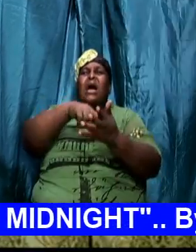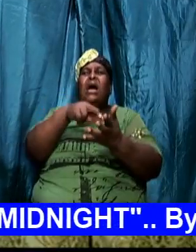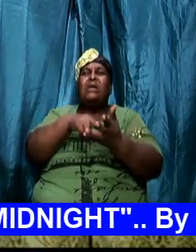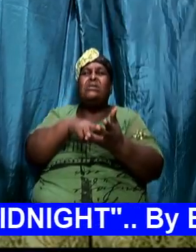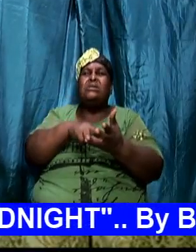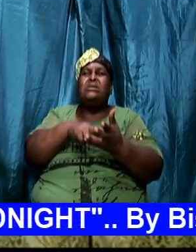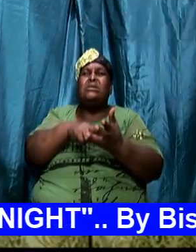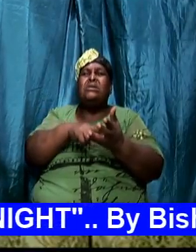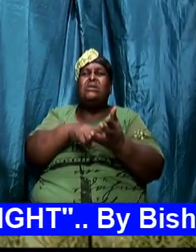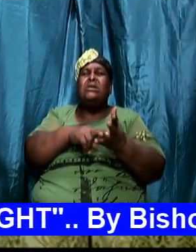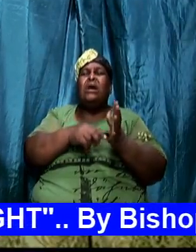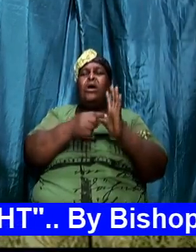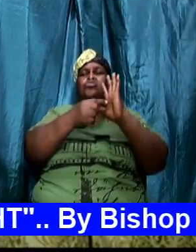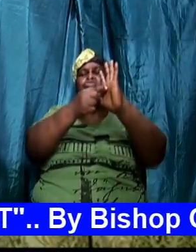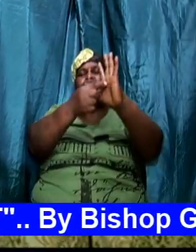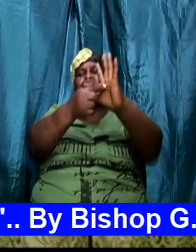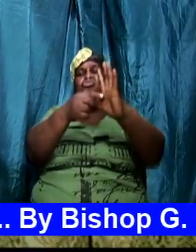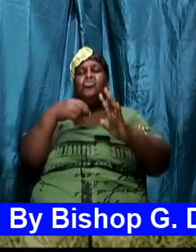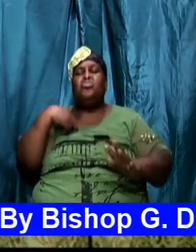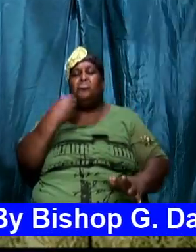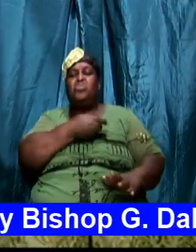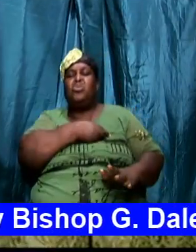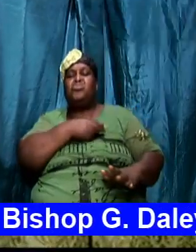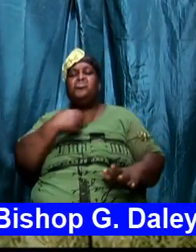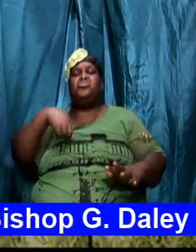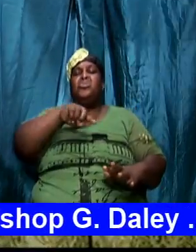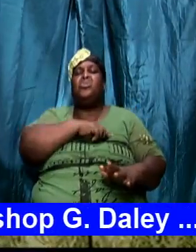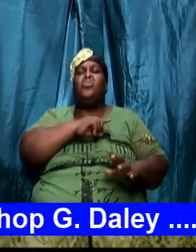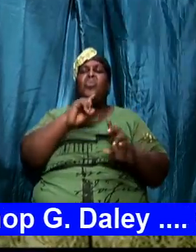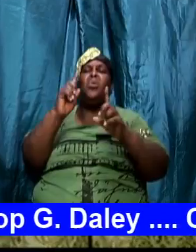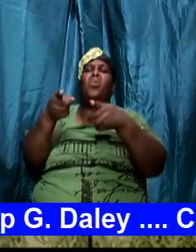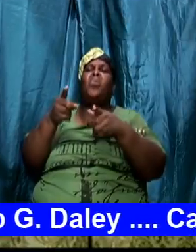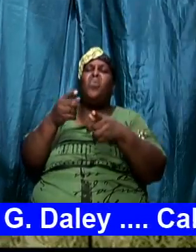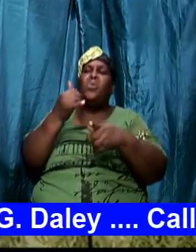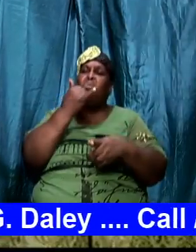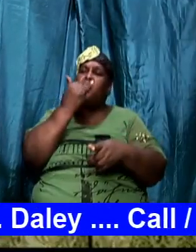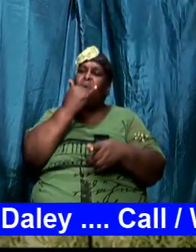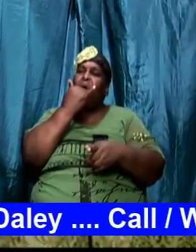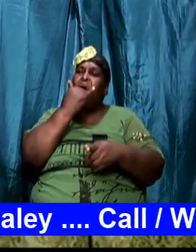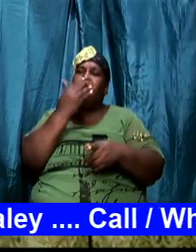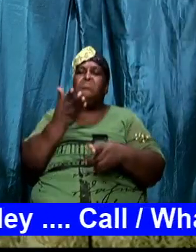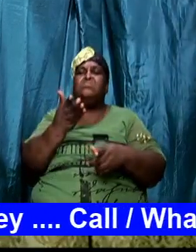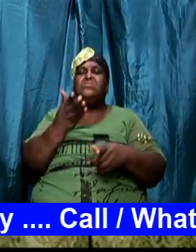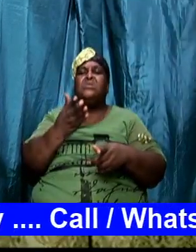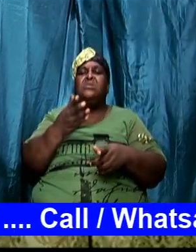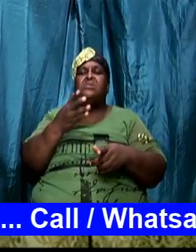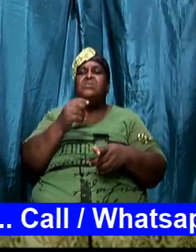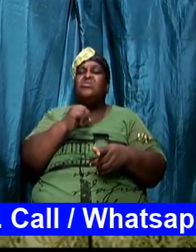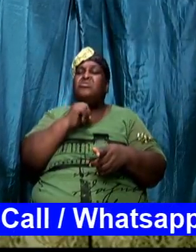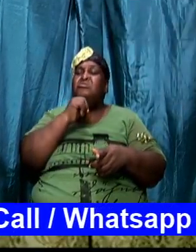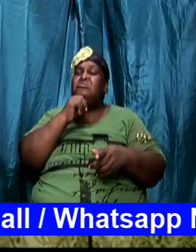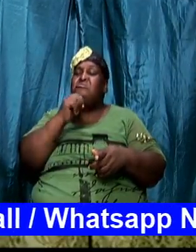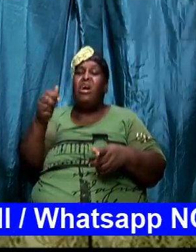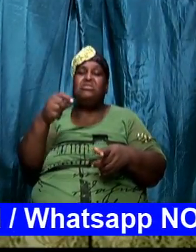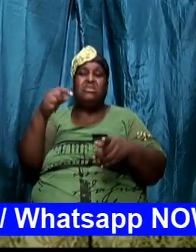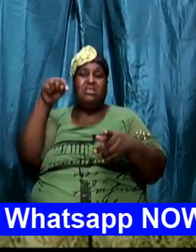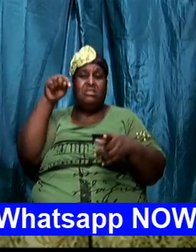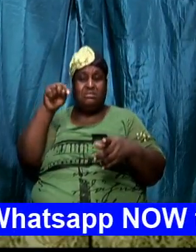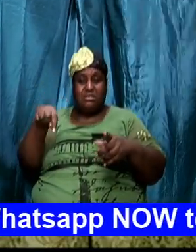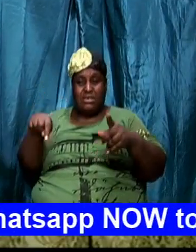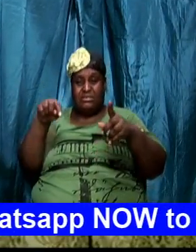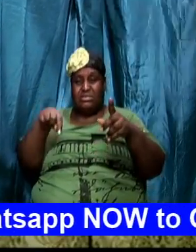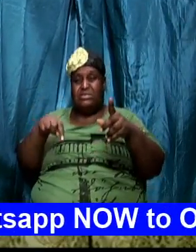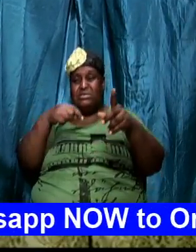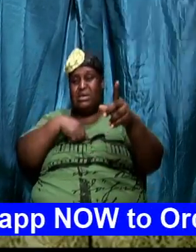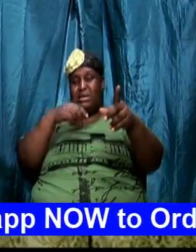show us that we are going wrong? That will not happen. Certainly not with this pastor. It cannot happen.